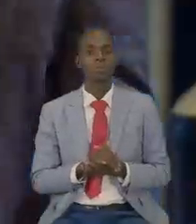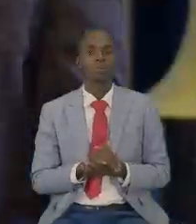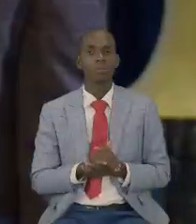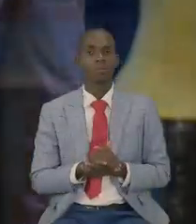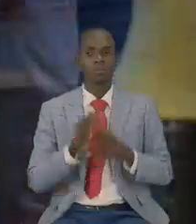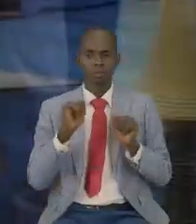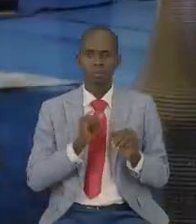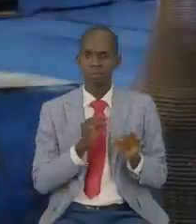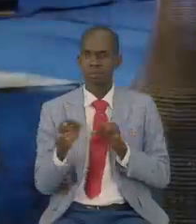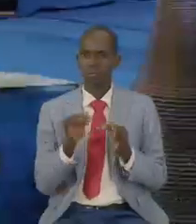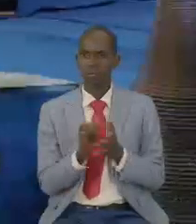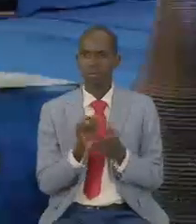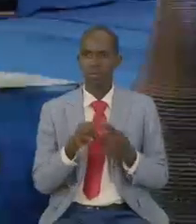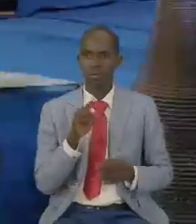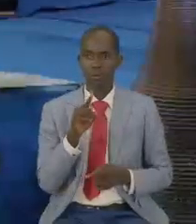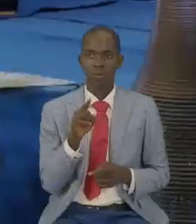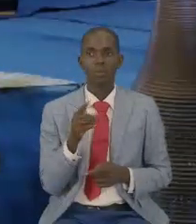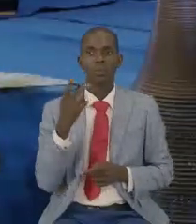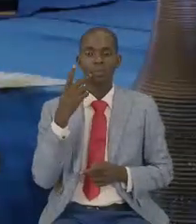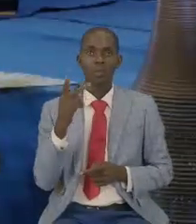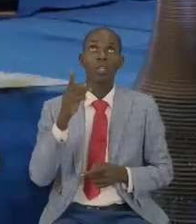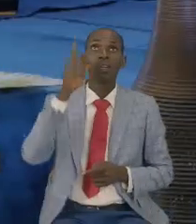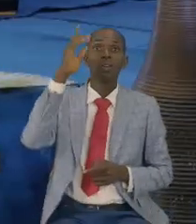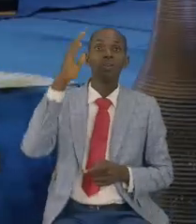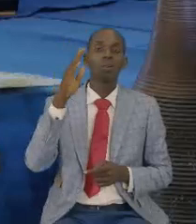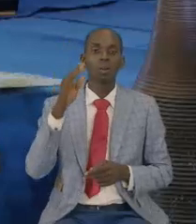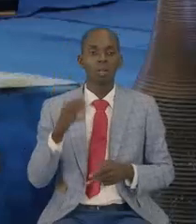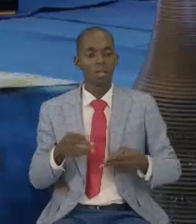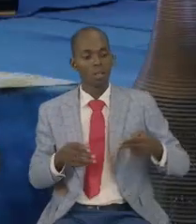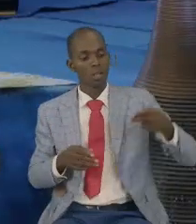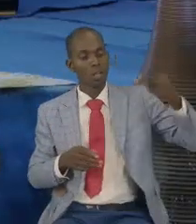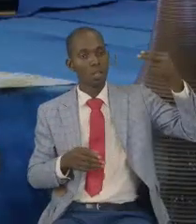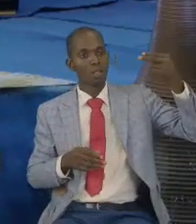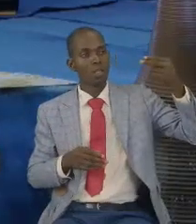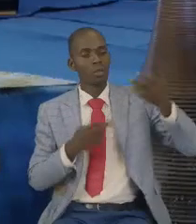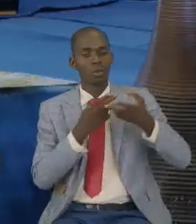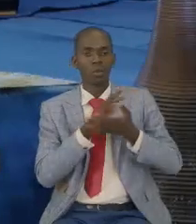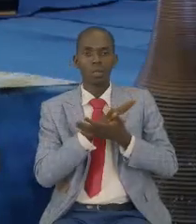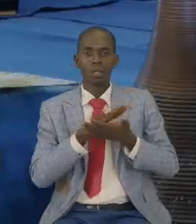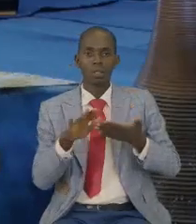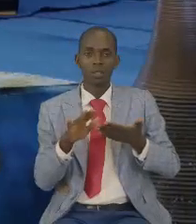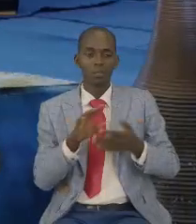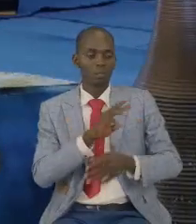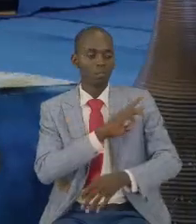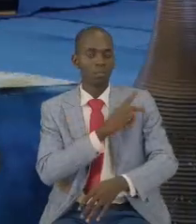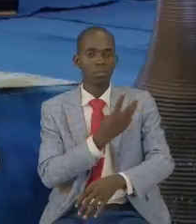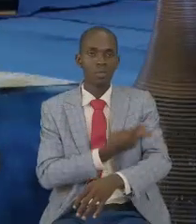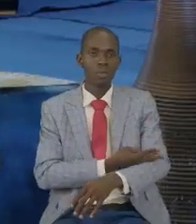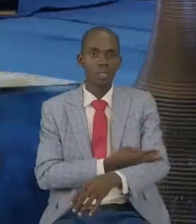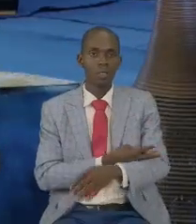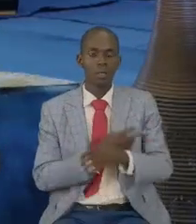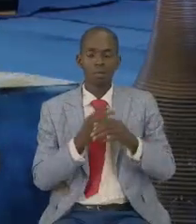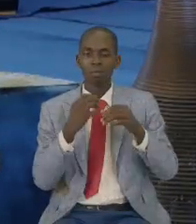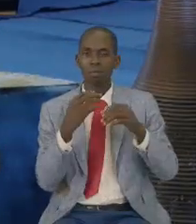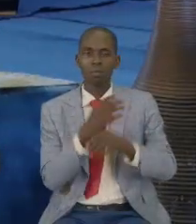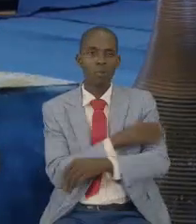God, high, holy, mighty, powerful, creative, and